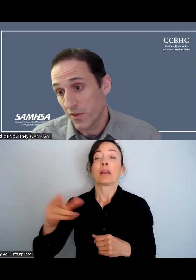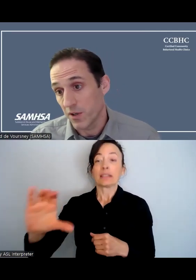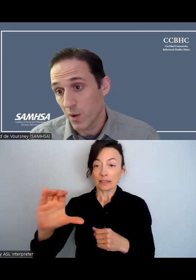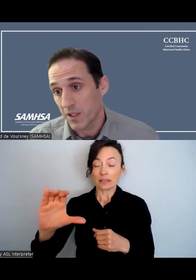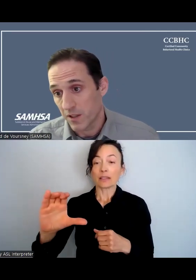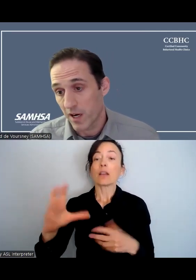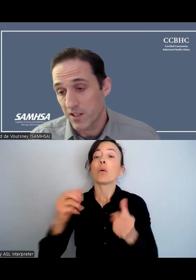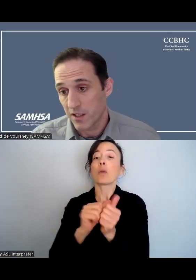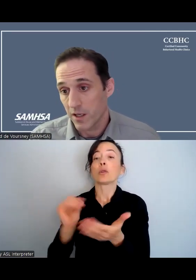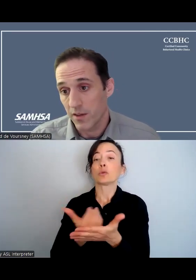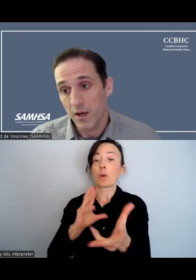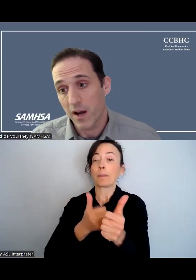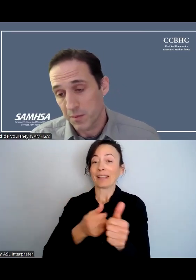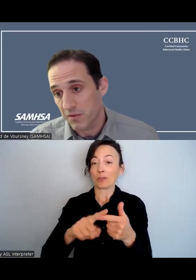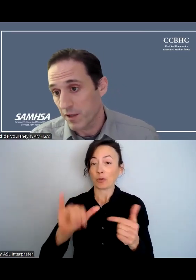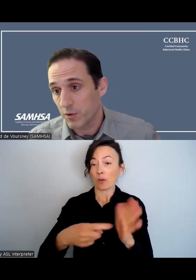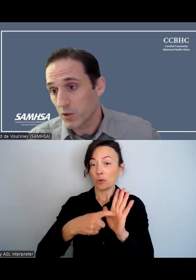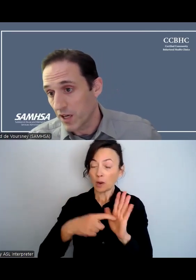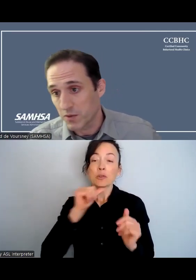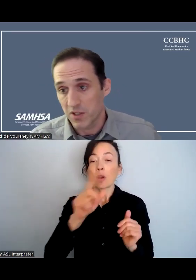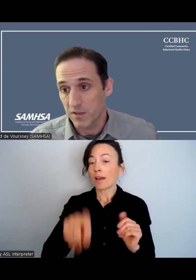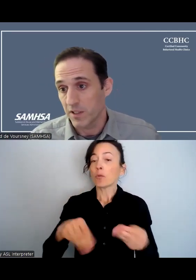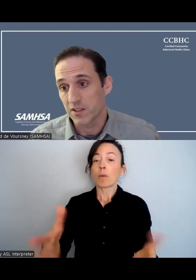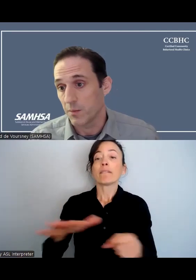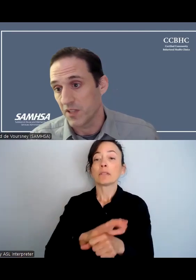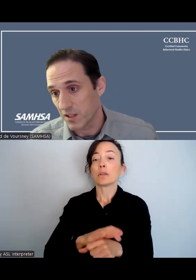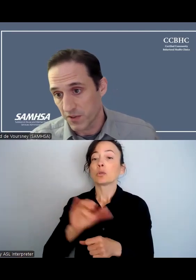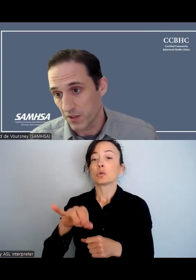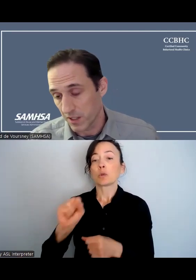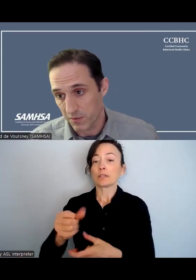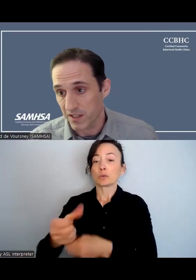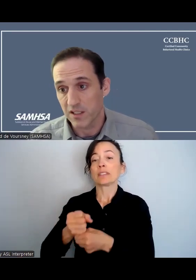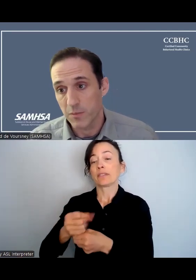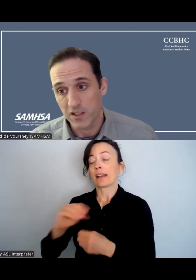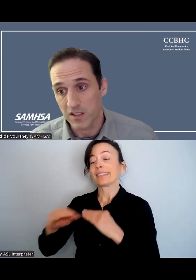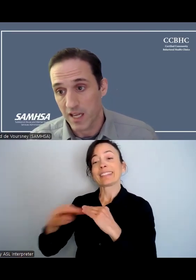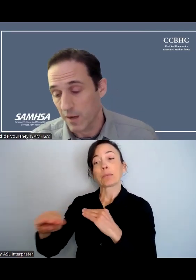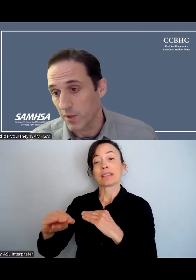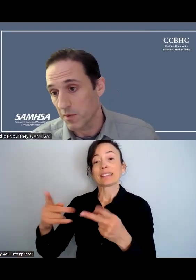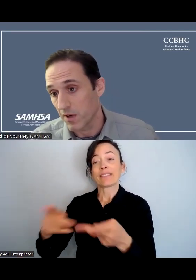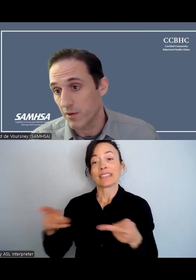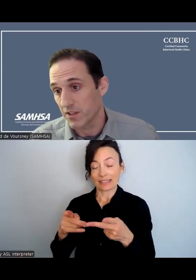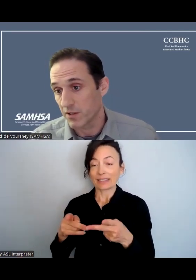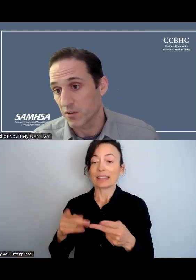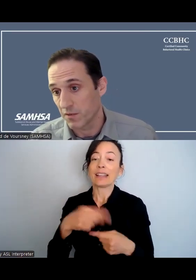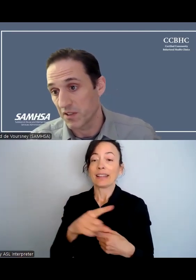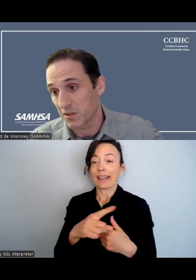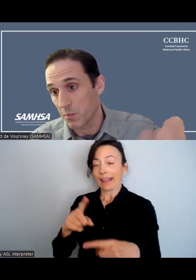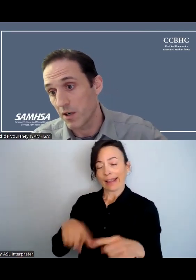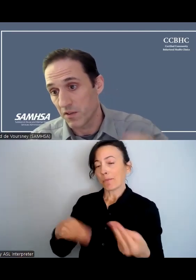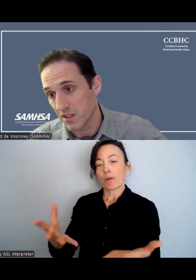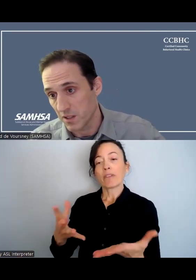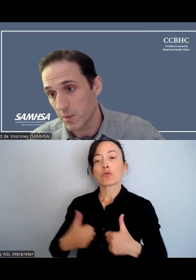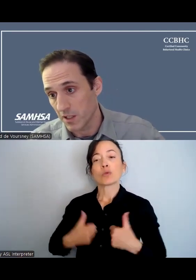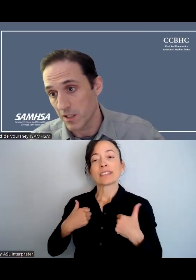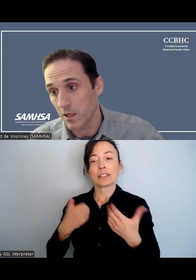CCBHCs, with the new update to the criteria, they don't have to provide a full crisis receiving and stabilization facility. And in fact, CCBHCs can't really provide residential services as a